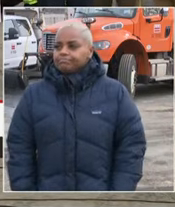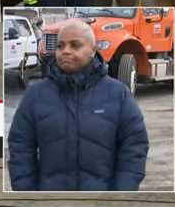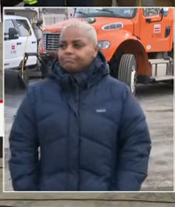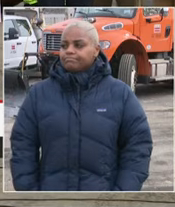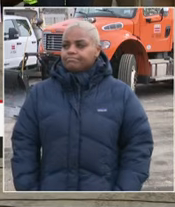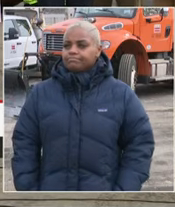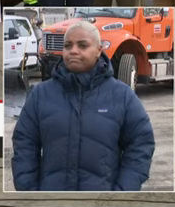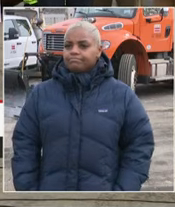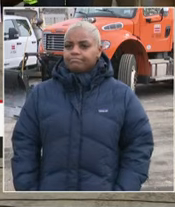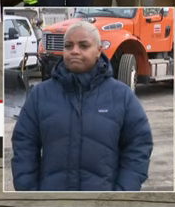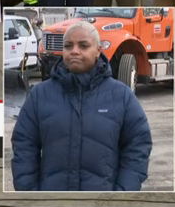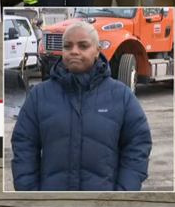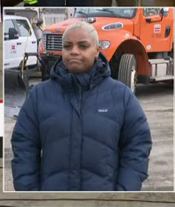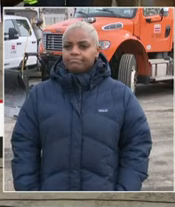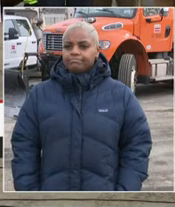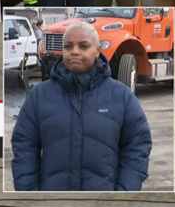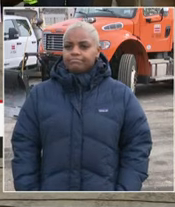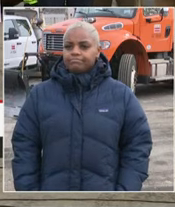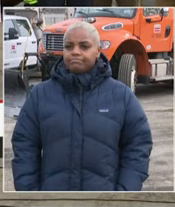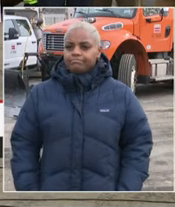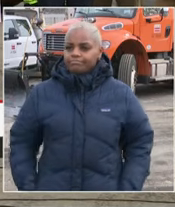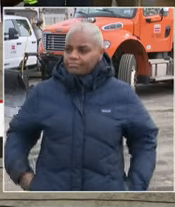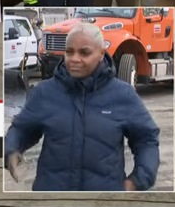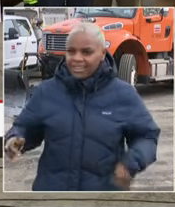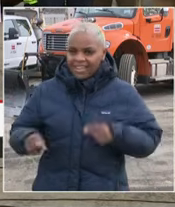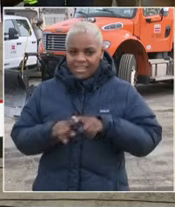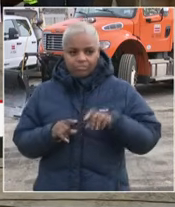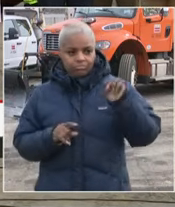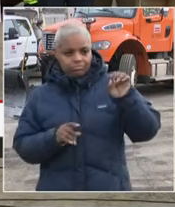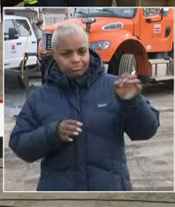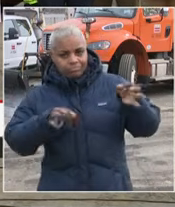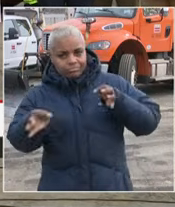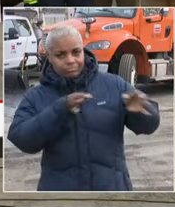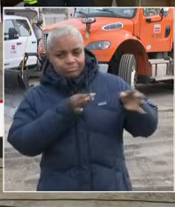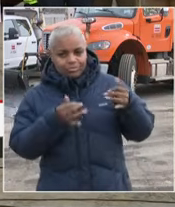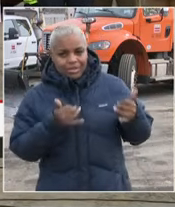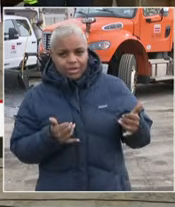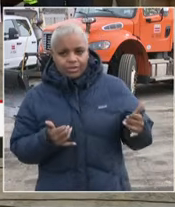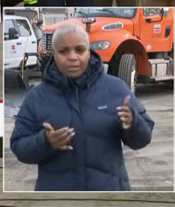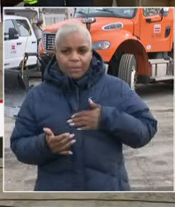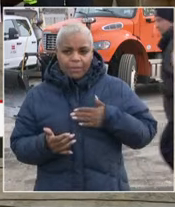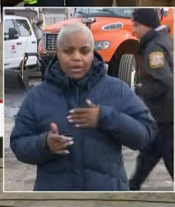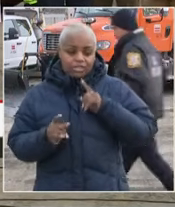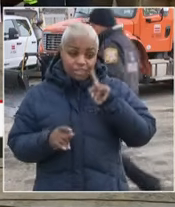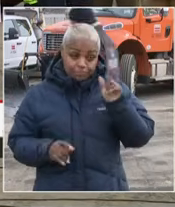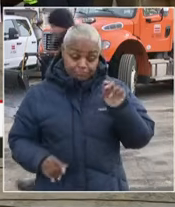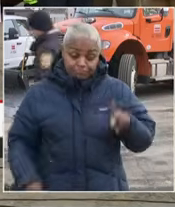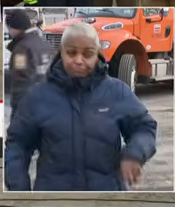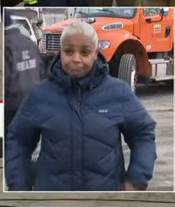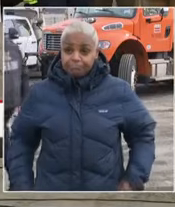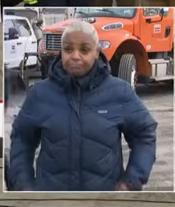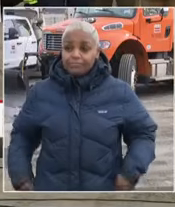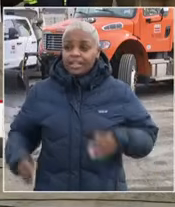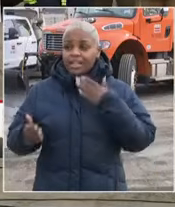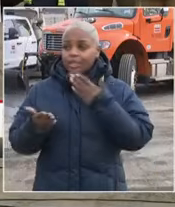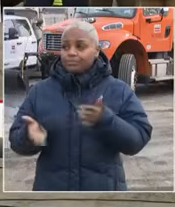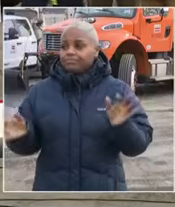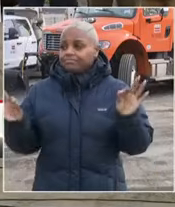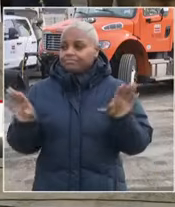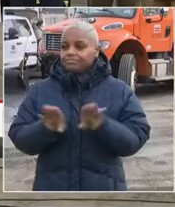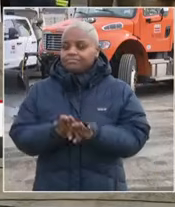I can't give you an intelligent response right now. I'm happy to come back to you on it though. Okay, thank you everybody.